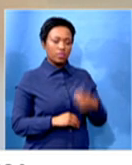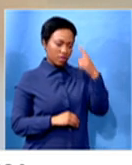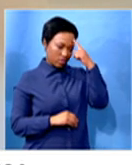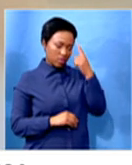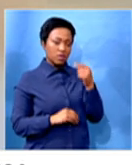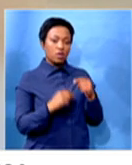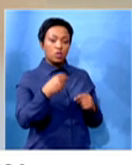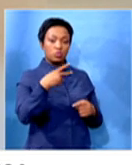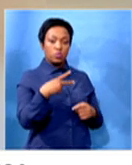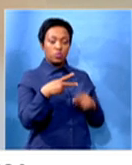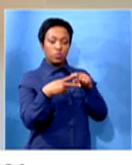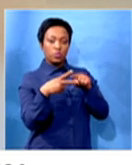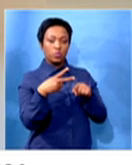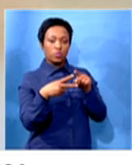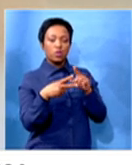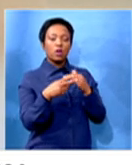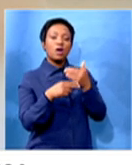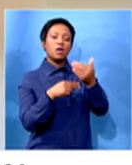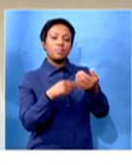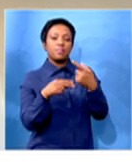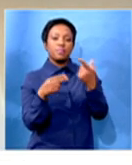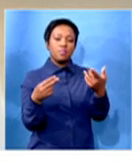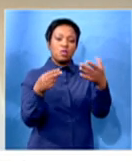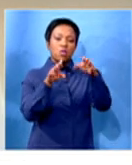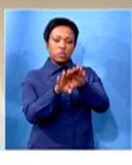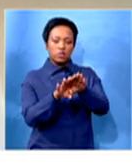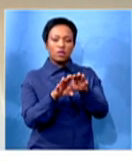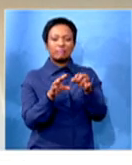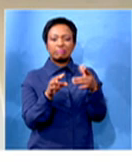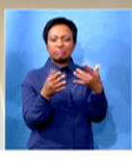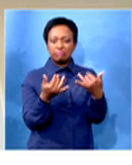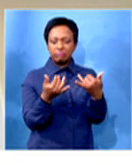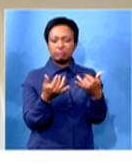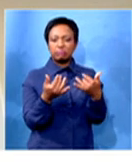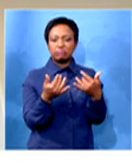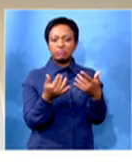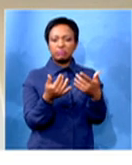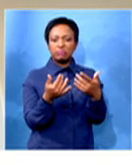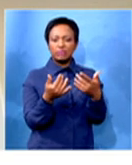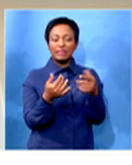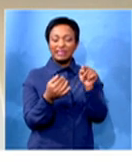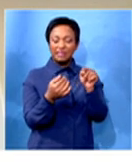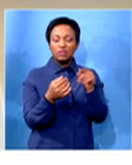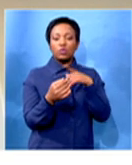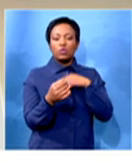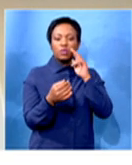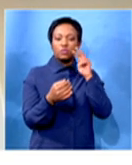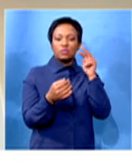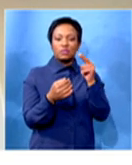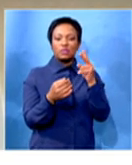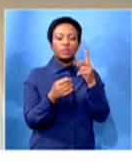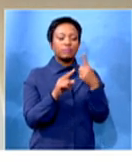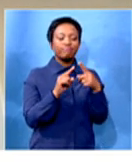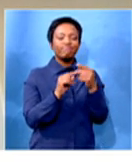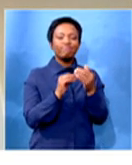one is the after effects of the lockdown and the closure of many aspects. I think we're going to have to see how that plays out.